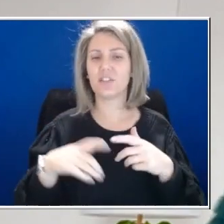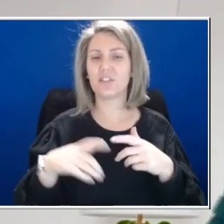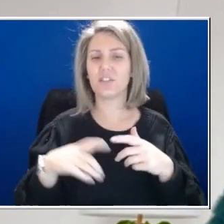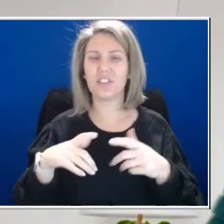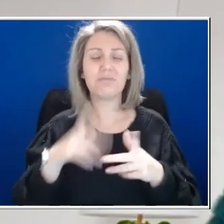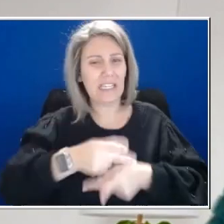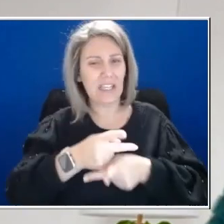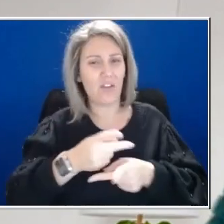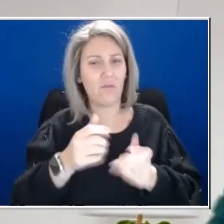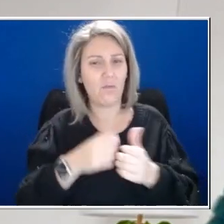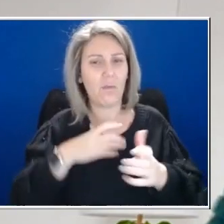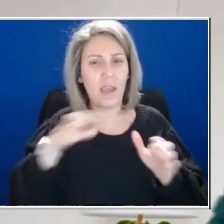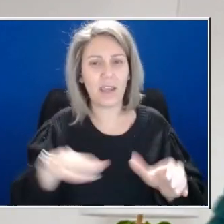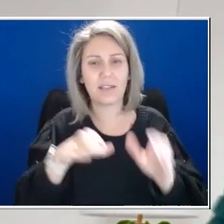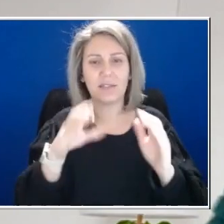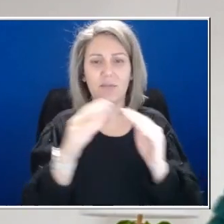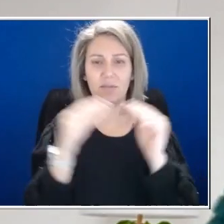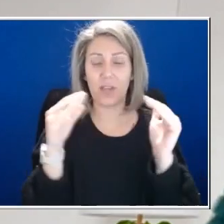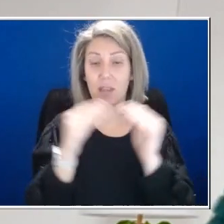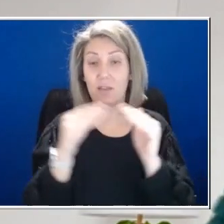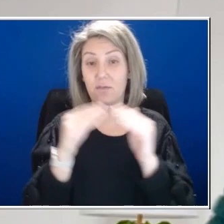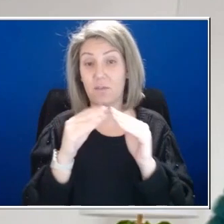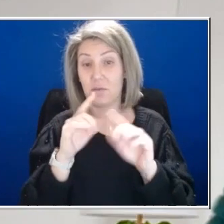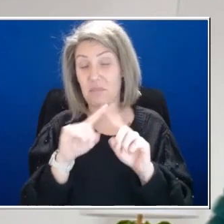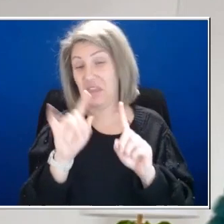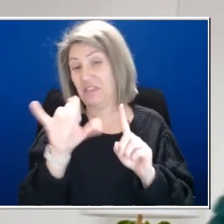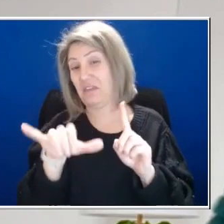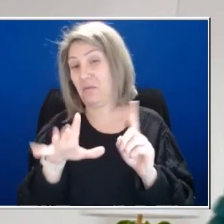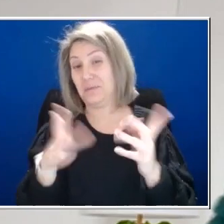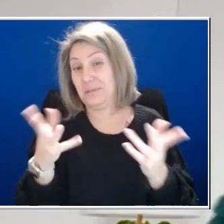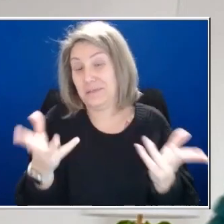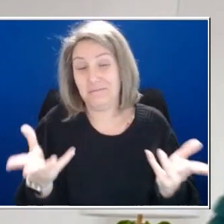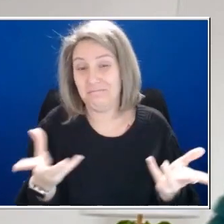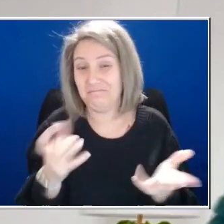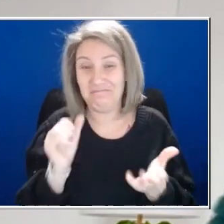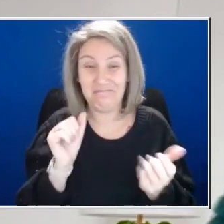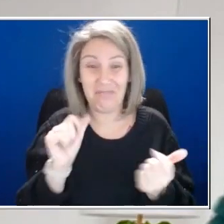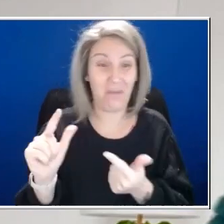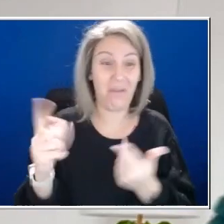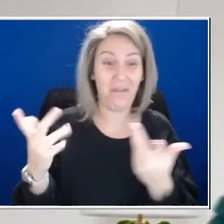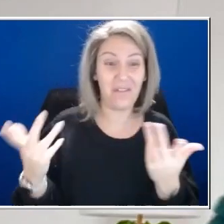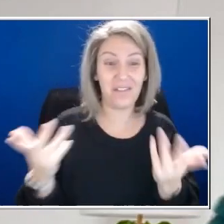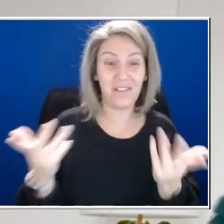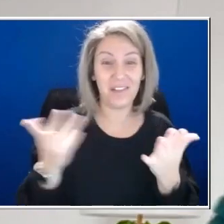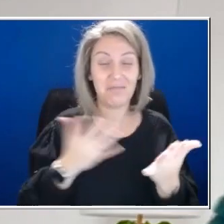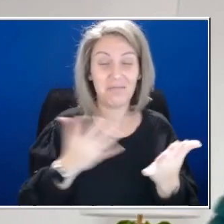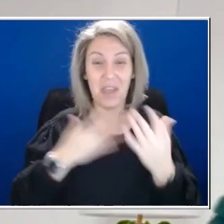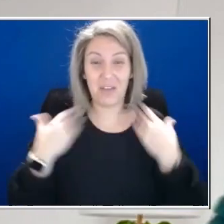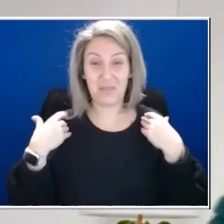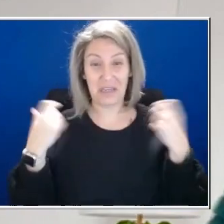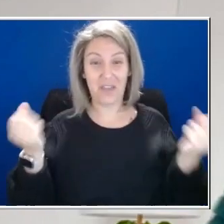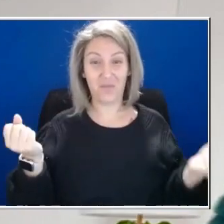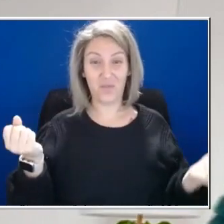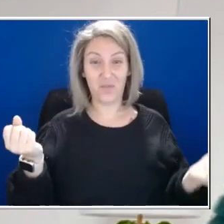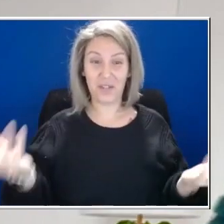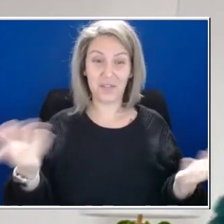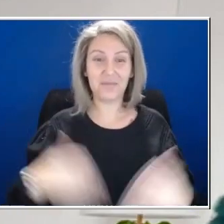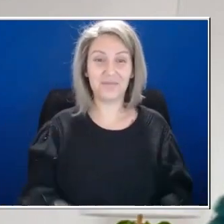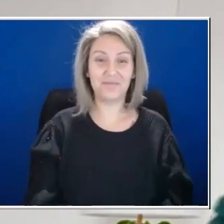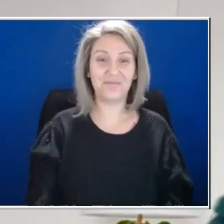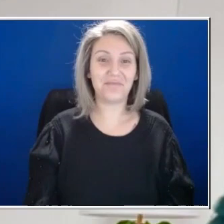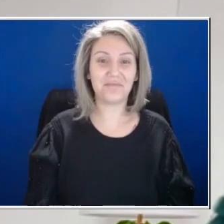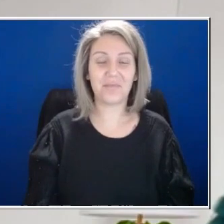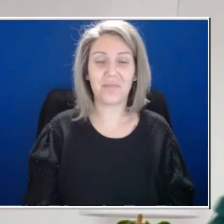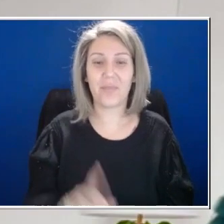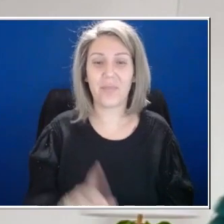level. But that's all that my recovery was. And when I came